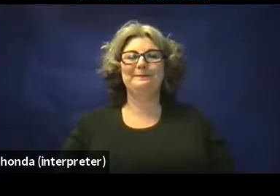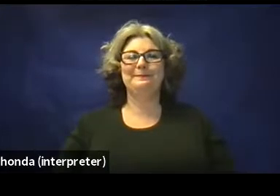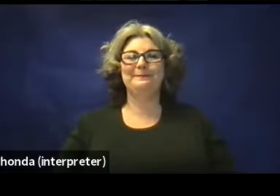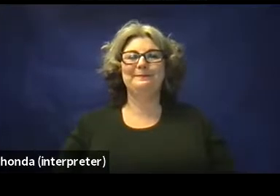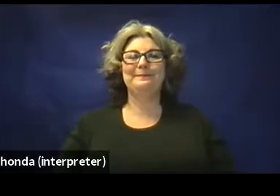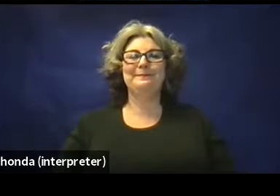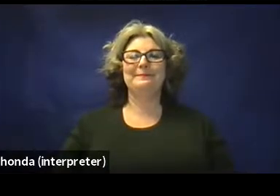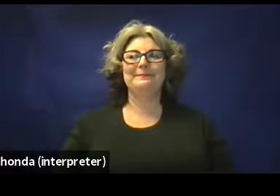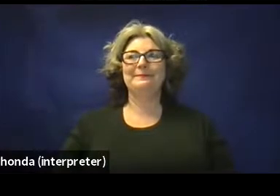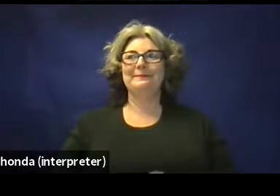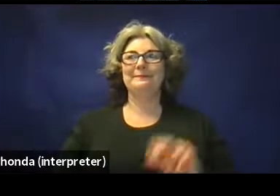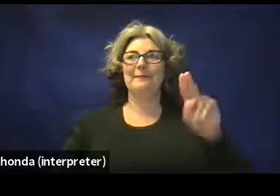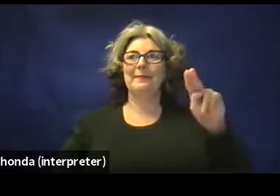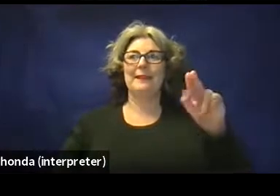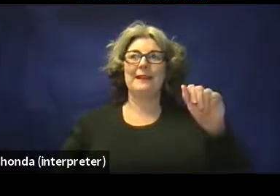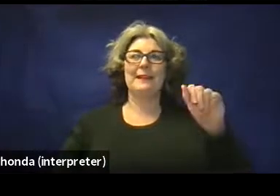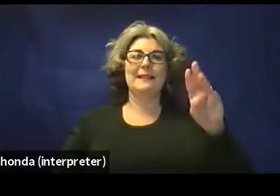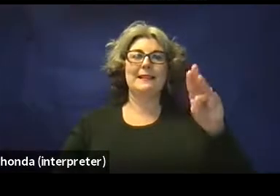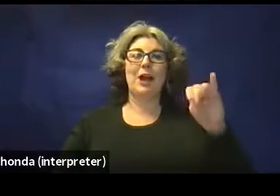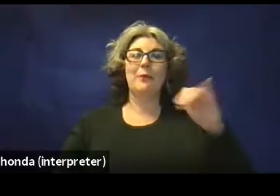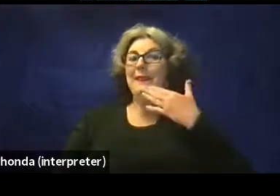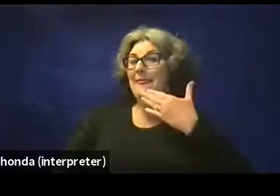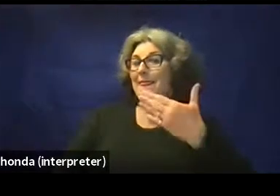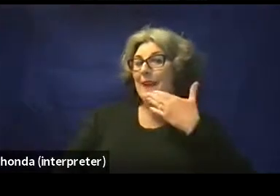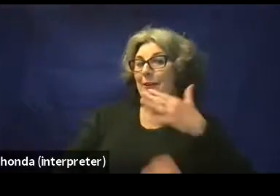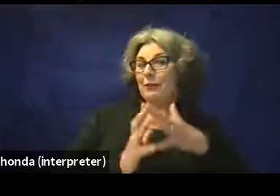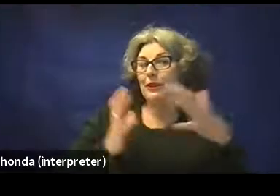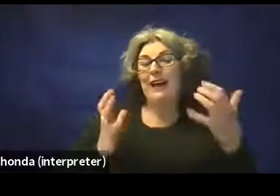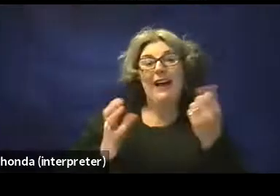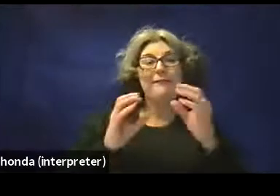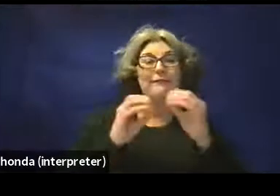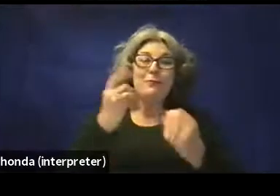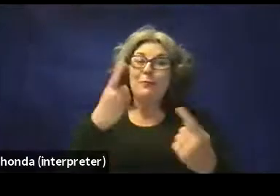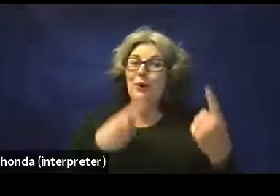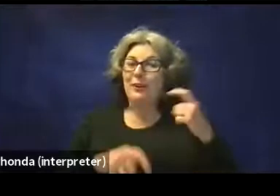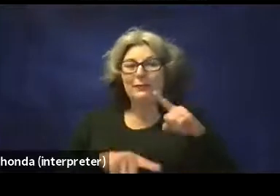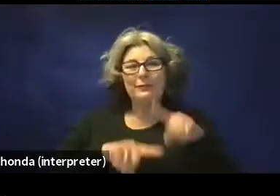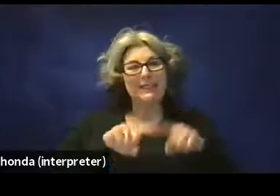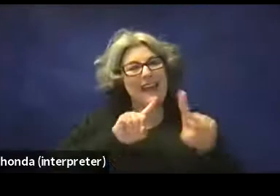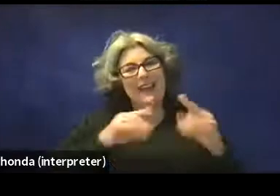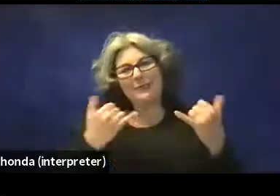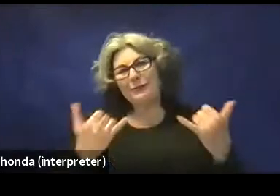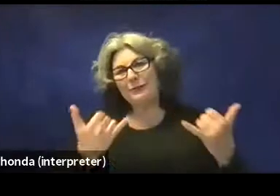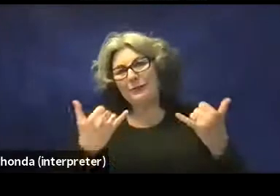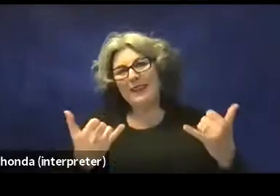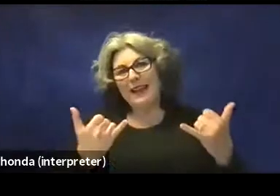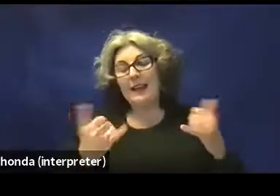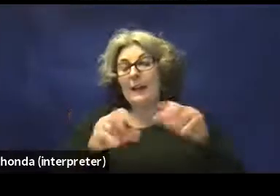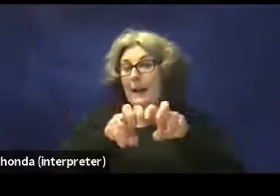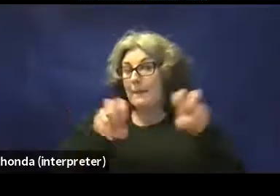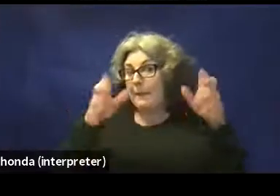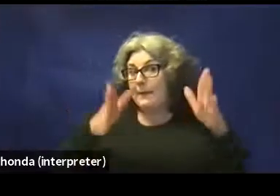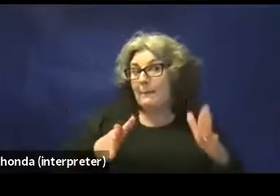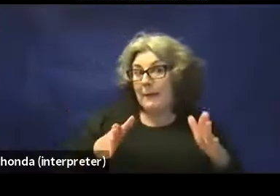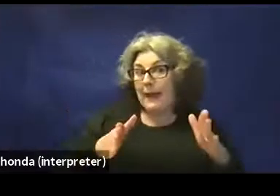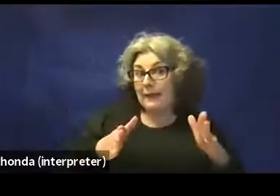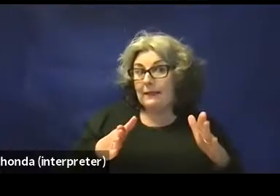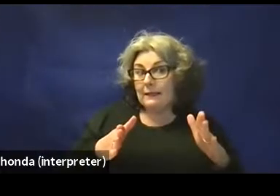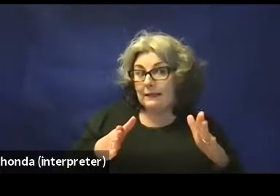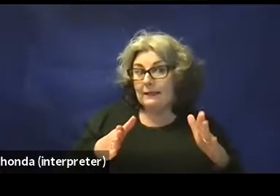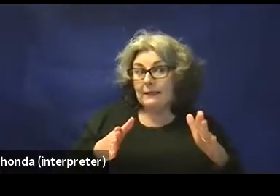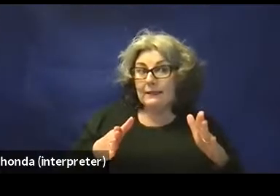Thank you so much. For the sake of time, there's a few more questions we won't be able to get to, unfortunately. If the panelists want to try